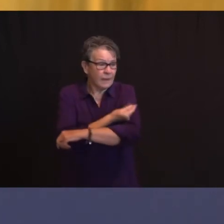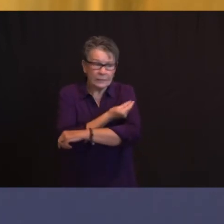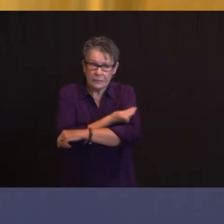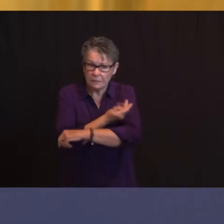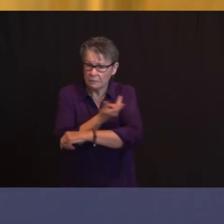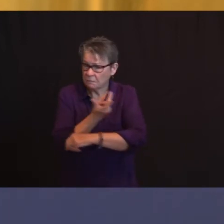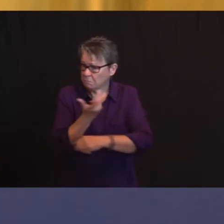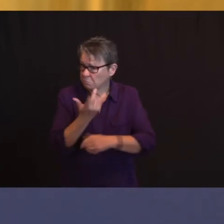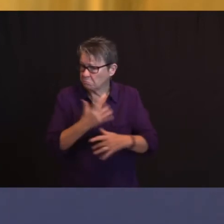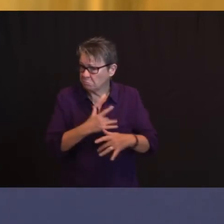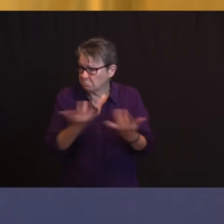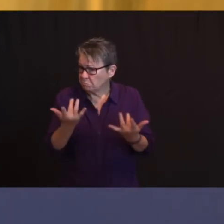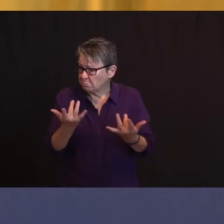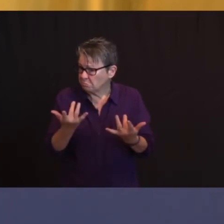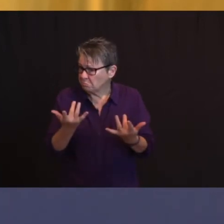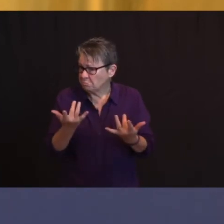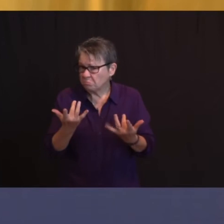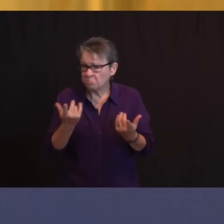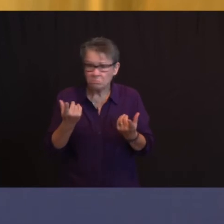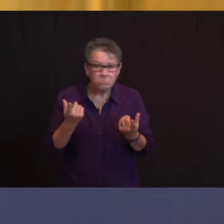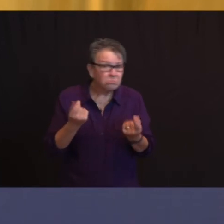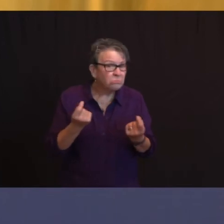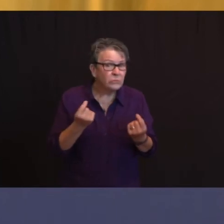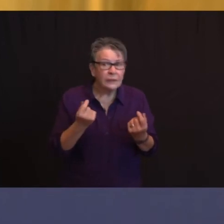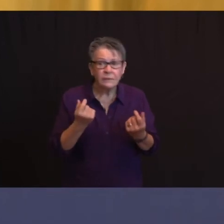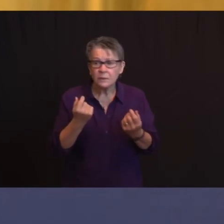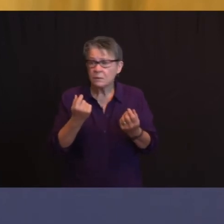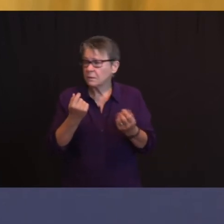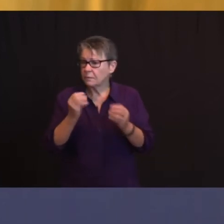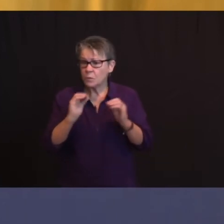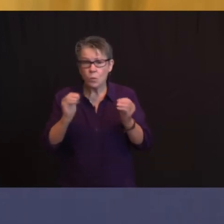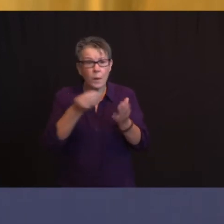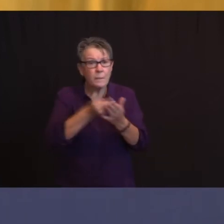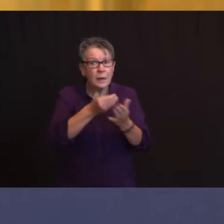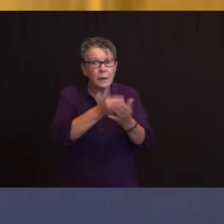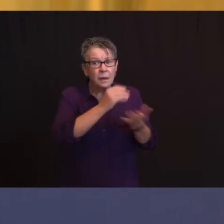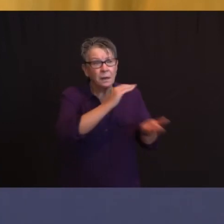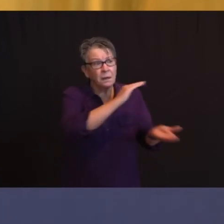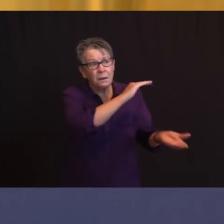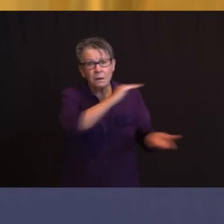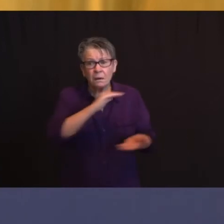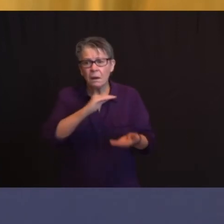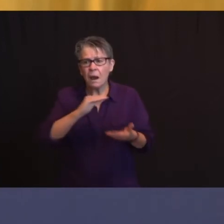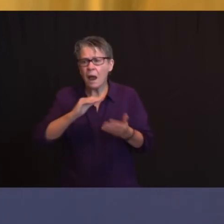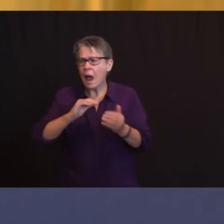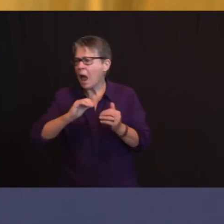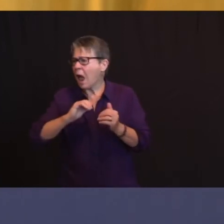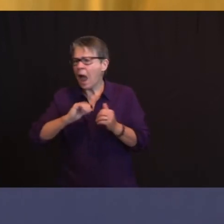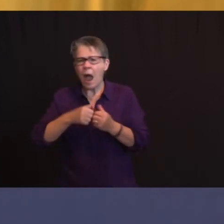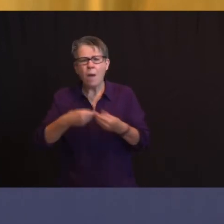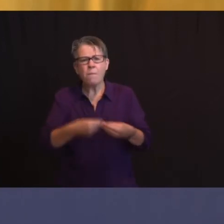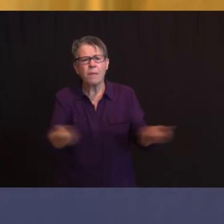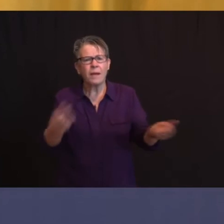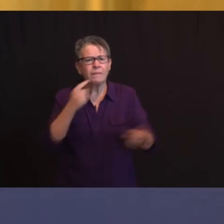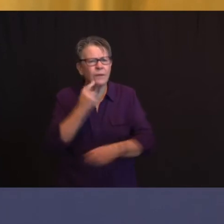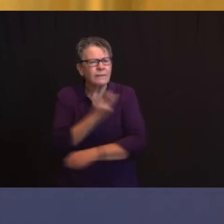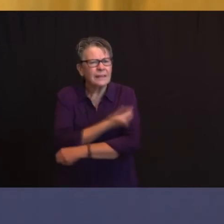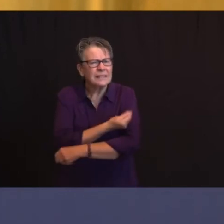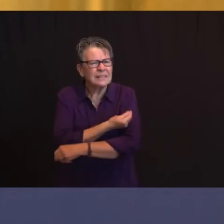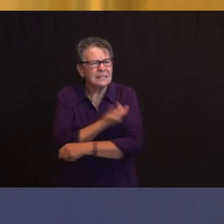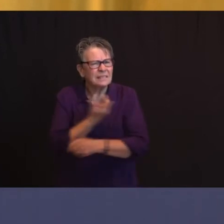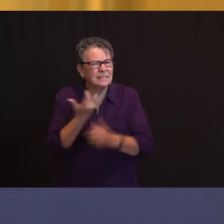pay? And also, New York City's MTA is warning of 40% subway service cuts and layoffs of